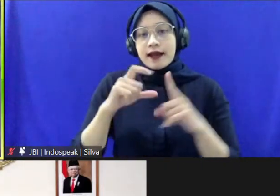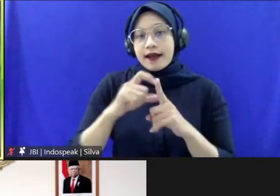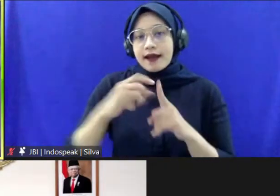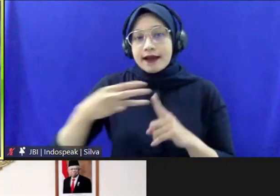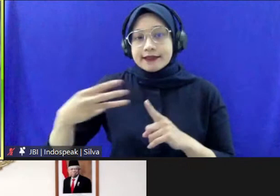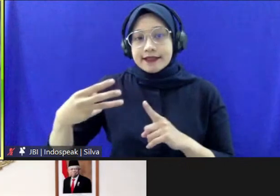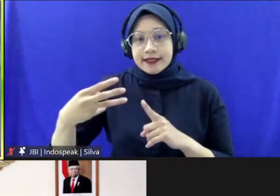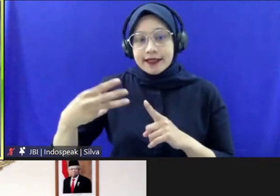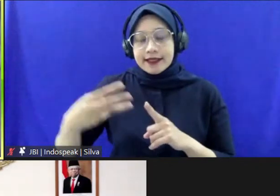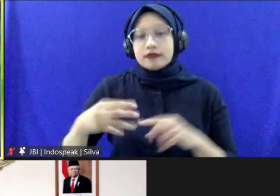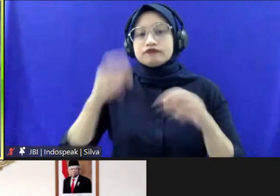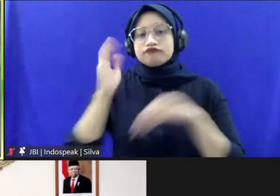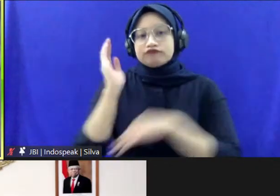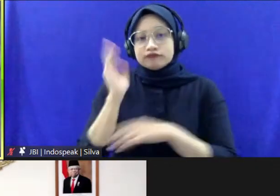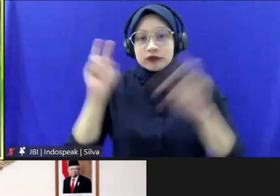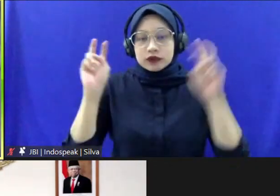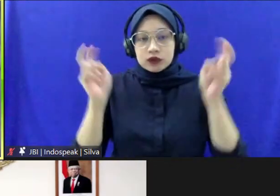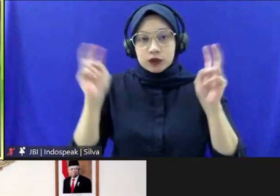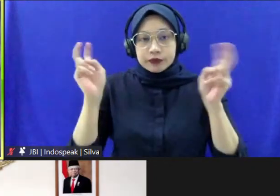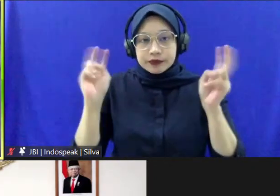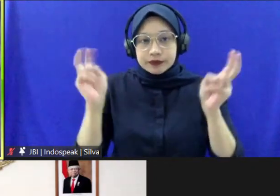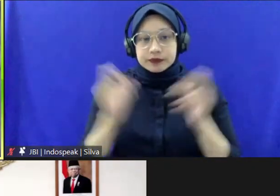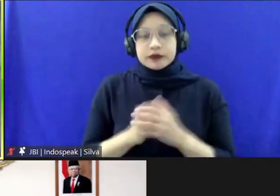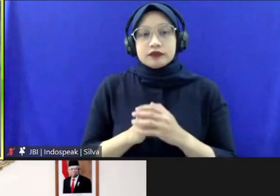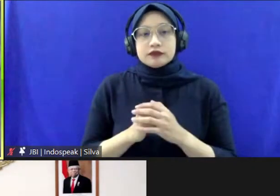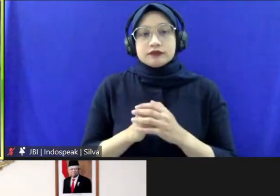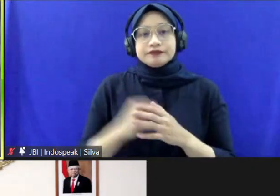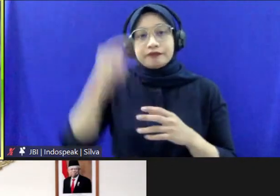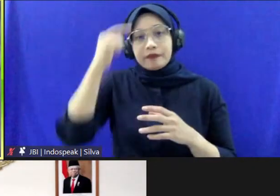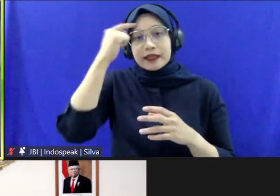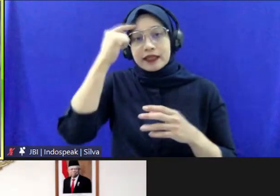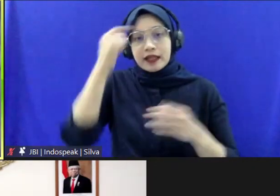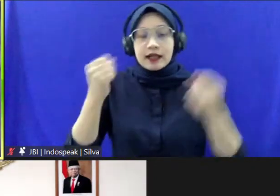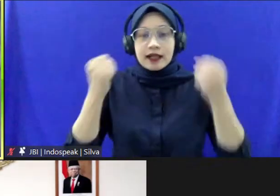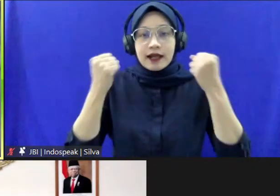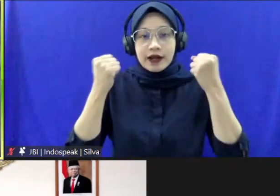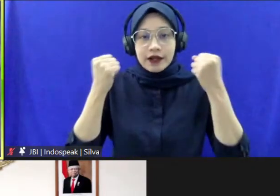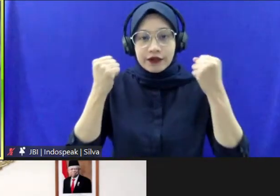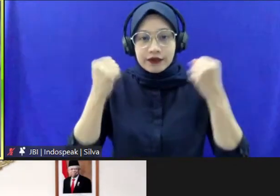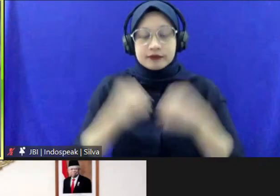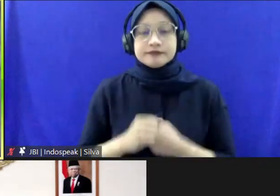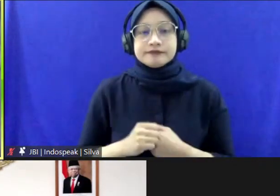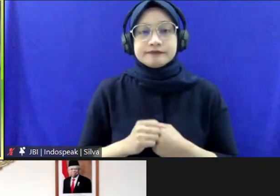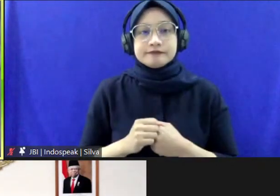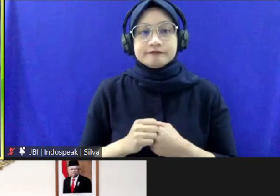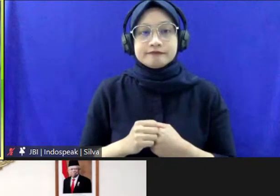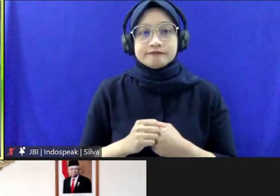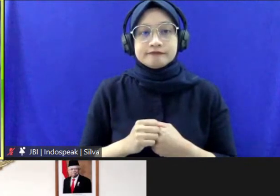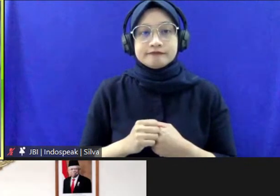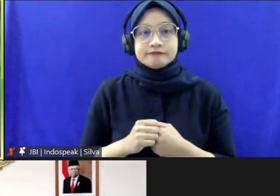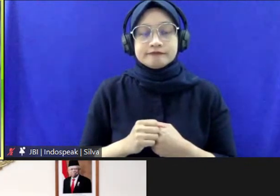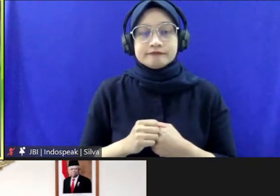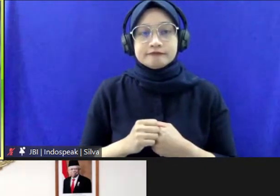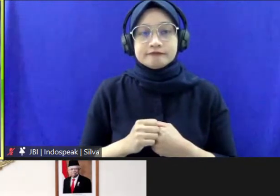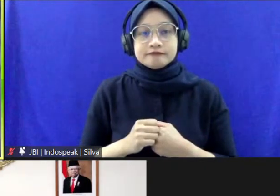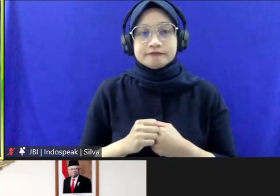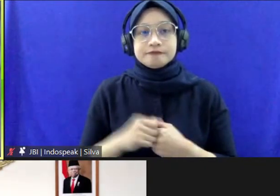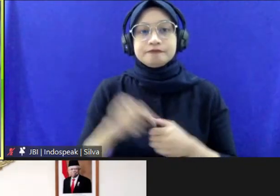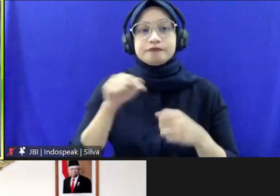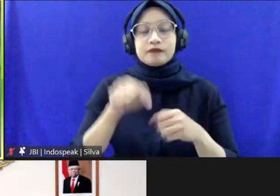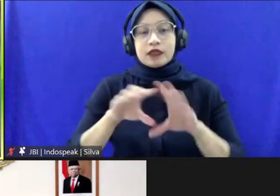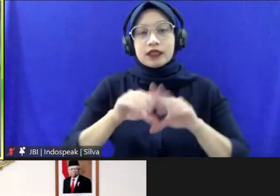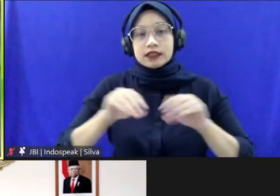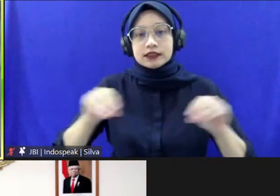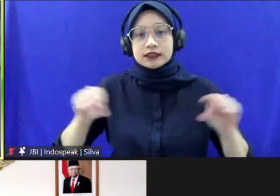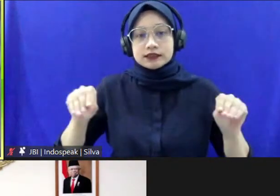about liberation for mental health. Ade is a research fellow for Together Mental Health, Center for Public